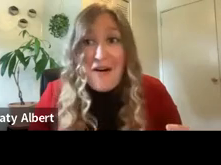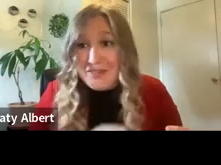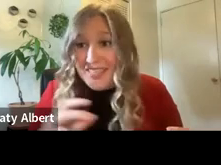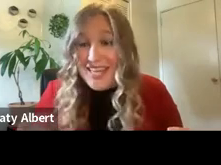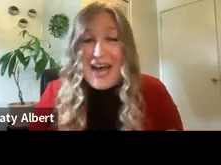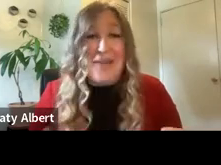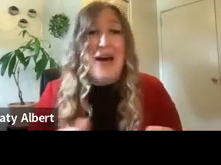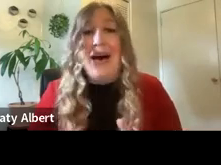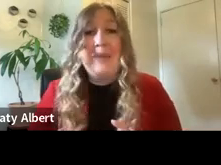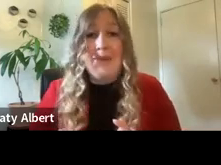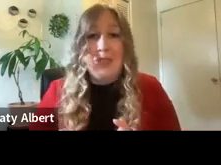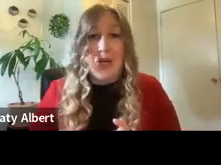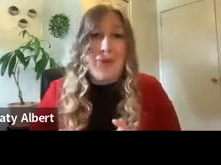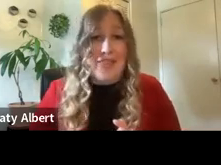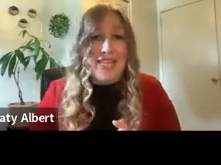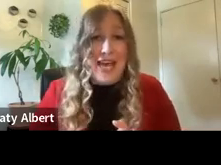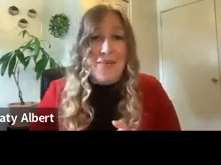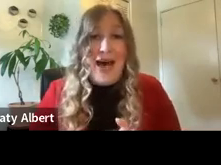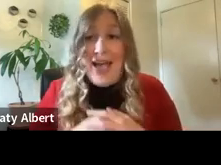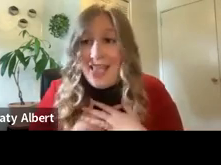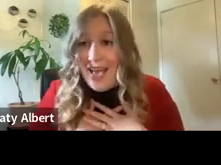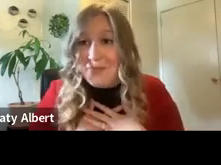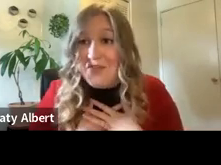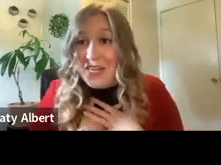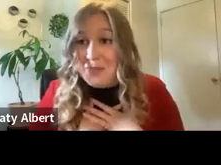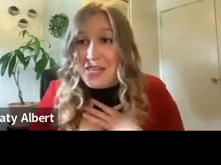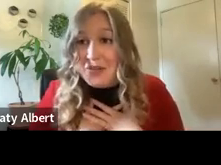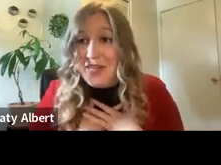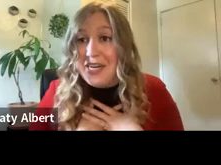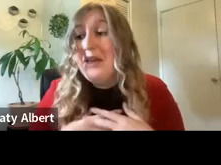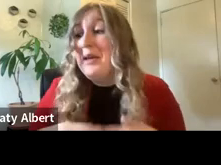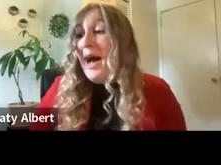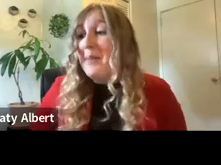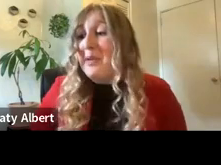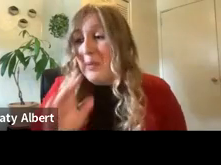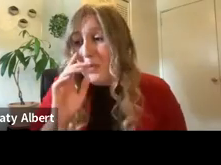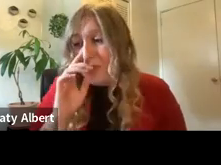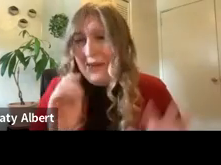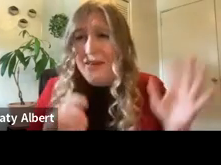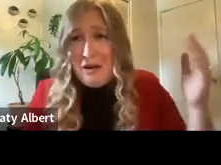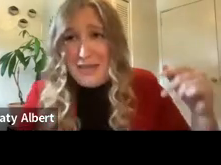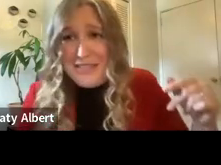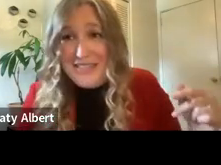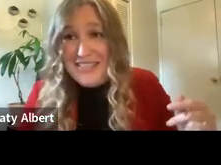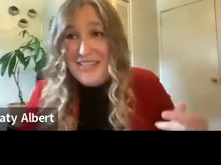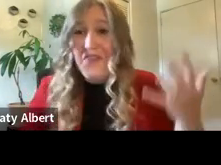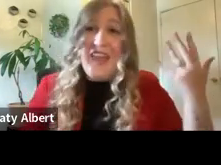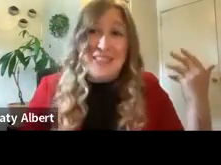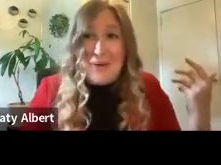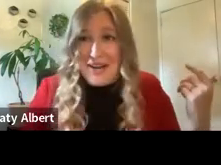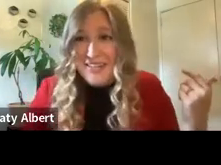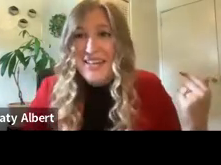hourly, all of the time. I'm sure by the time I finish my career, people will think, oh my